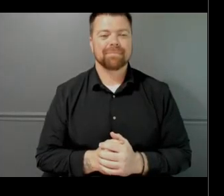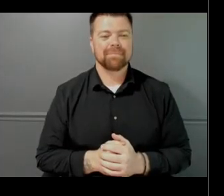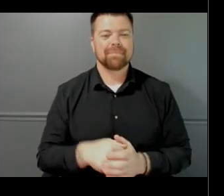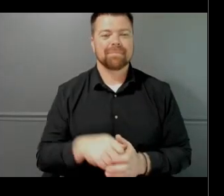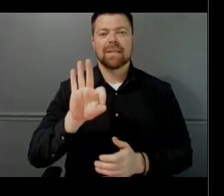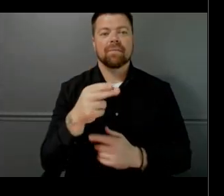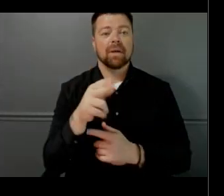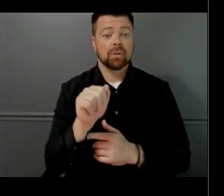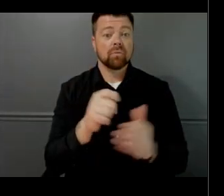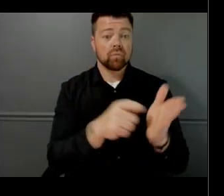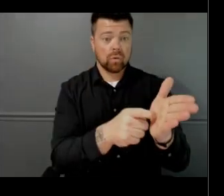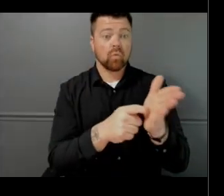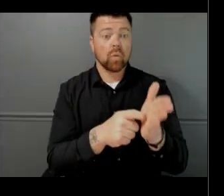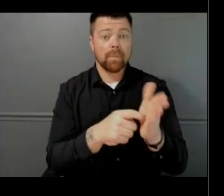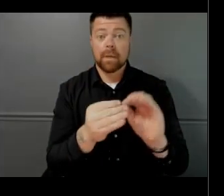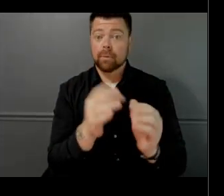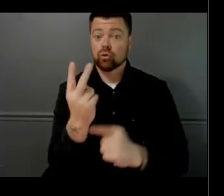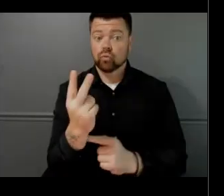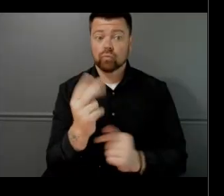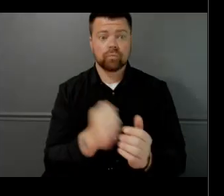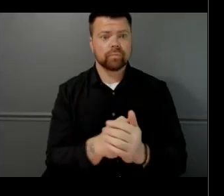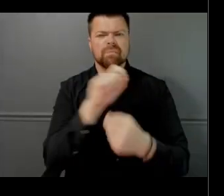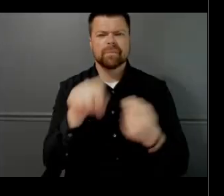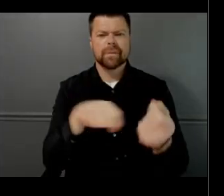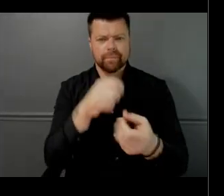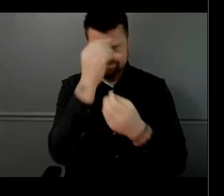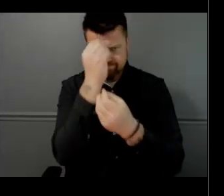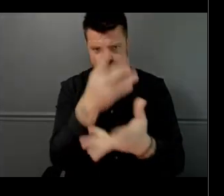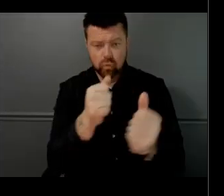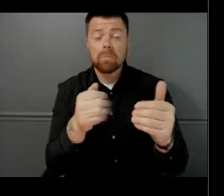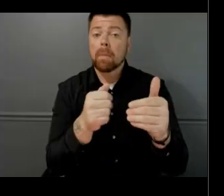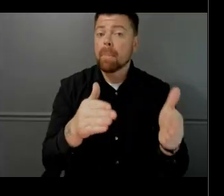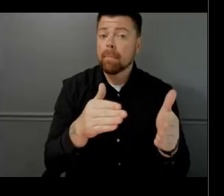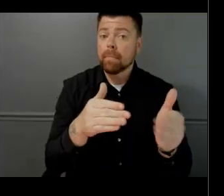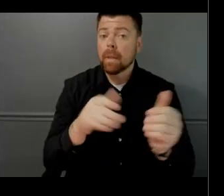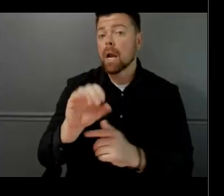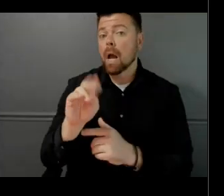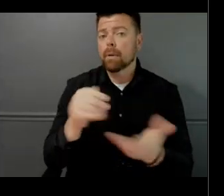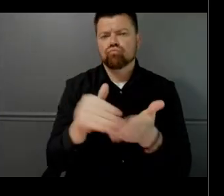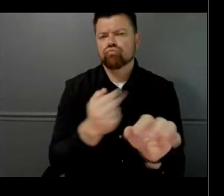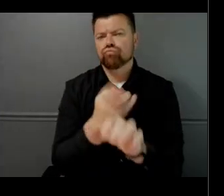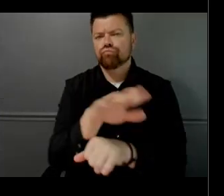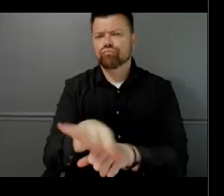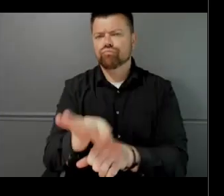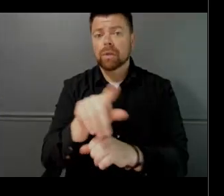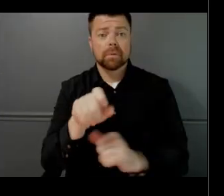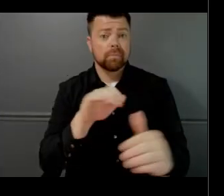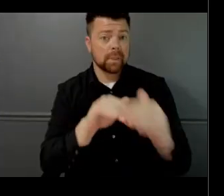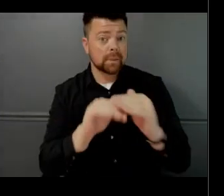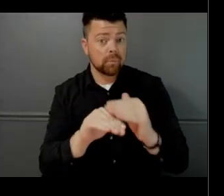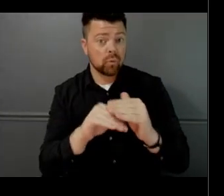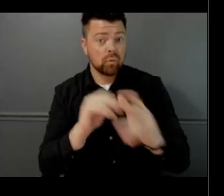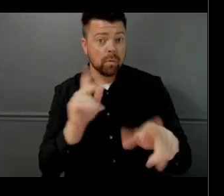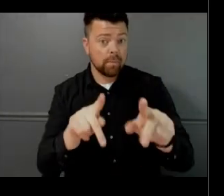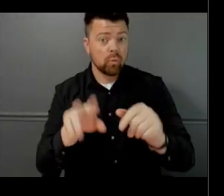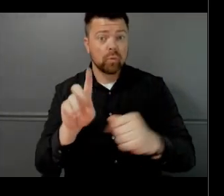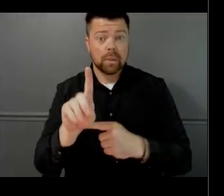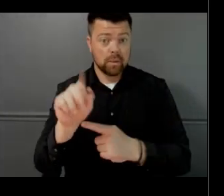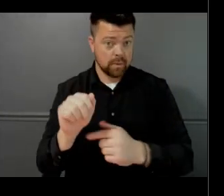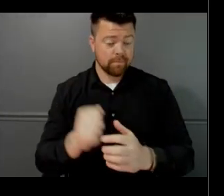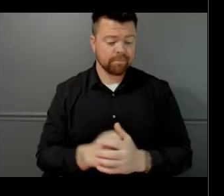FHA Requirement 2 specifies that public and common use areas be accessible to people with